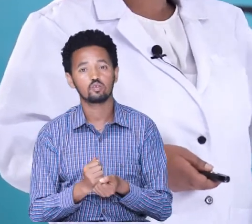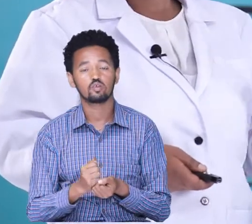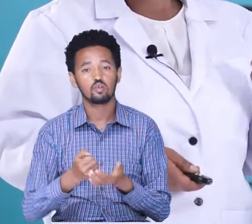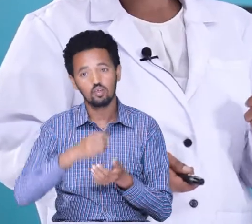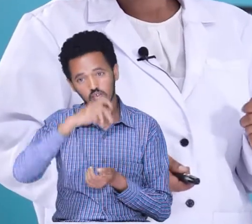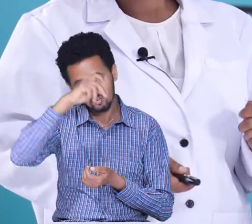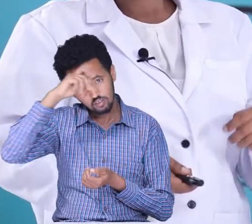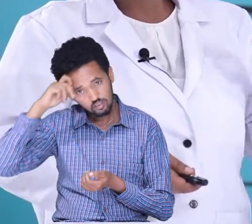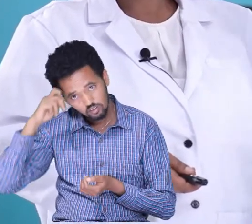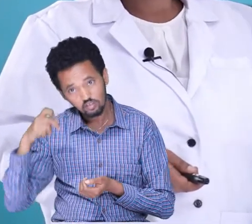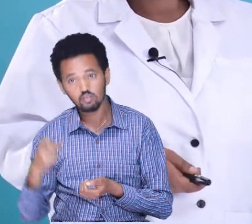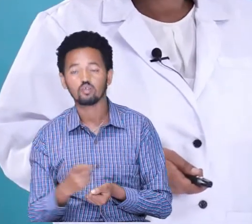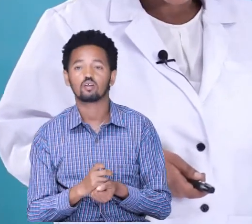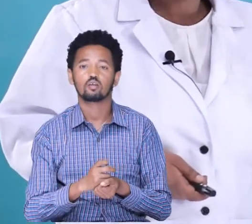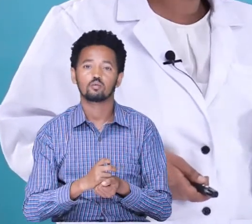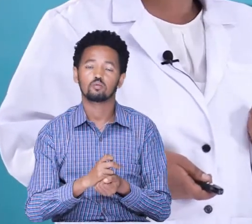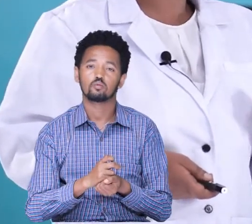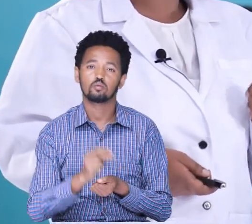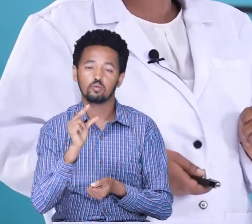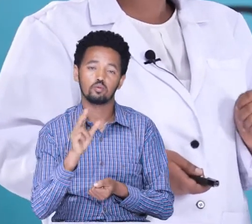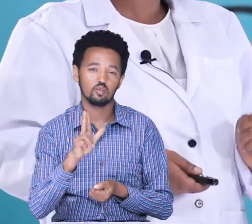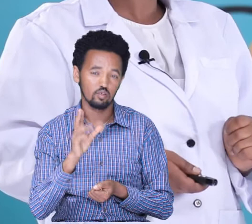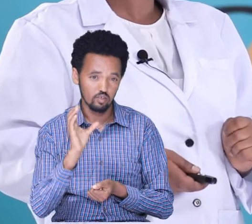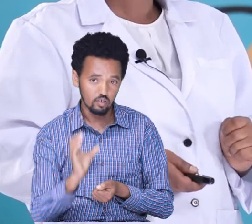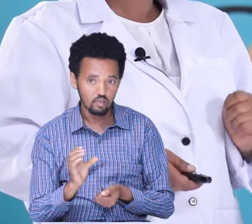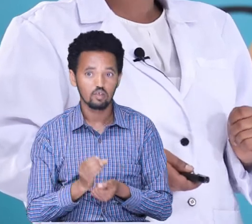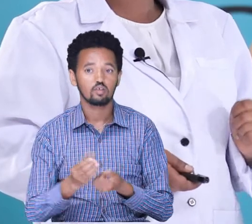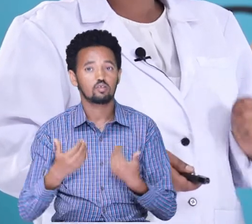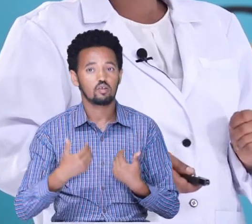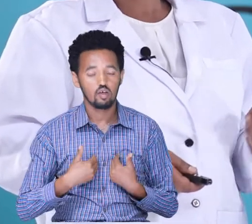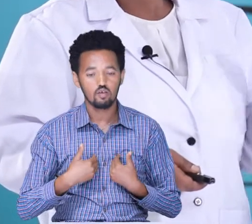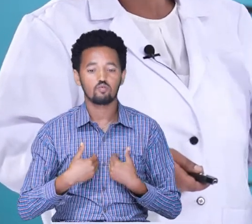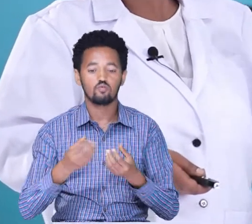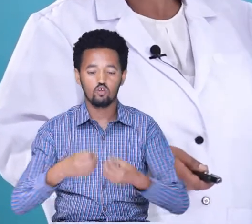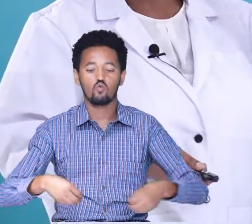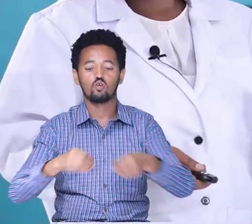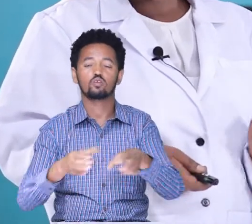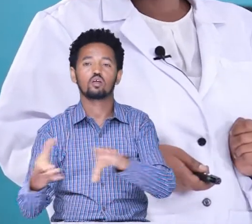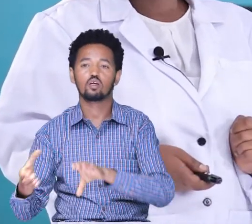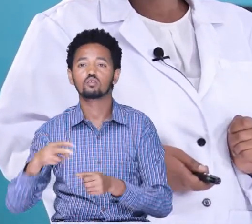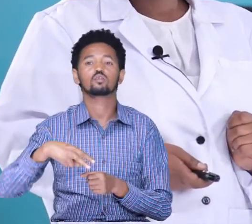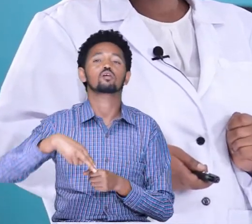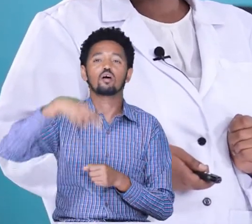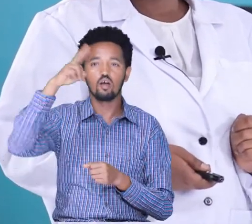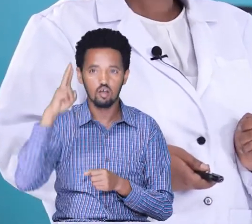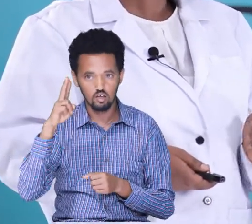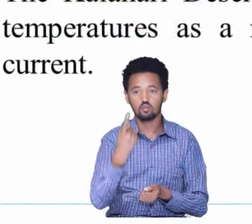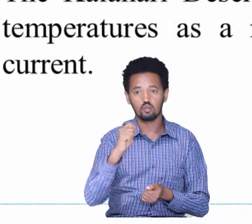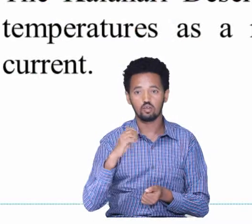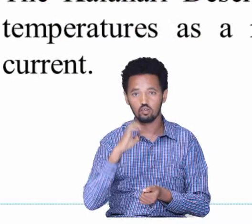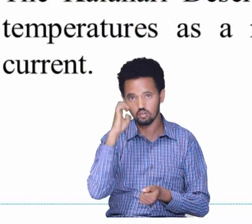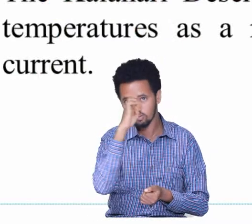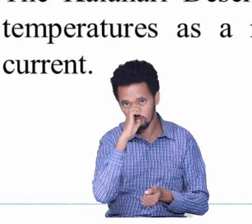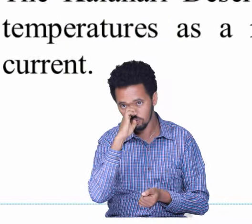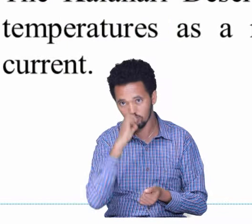Sahara Desert is found far away from the influence of ocean current. So it has high temperature in Africa. And